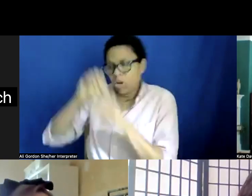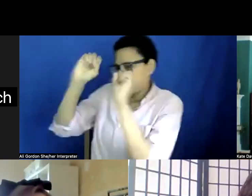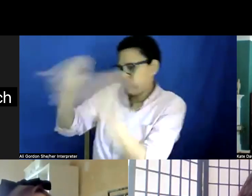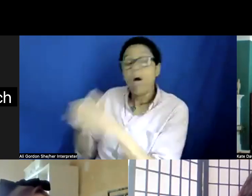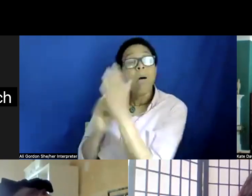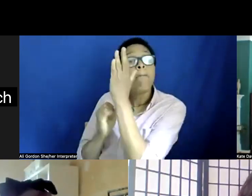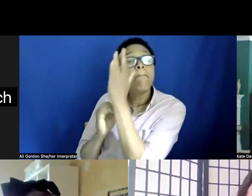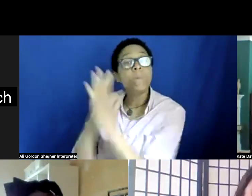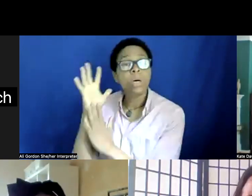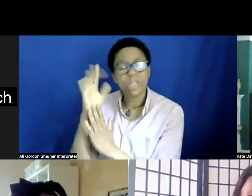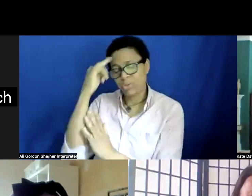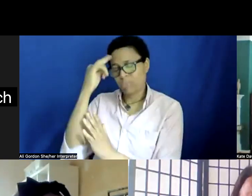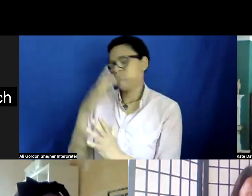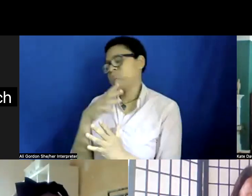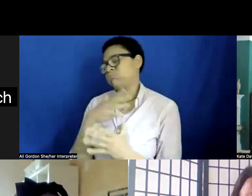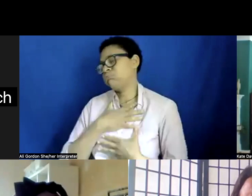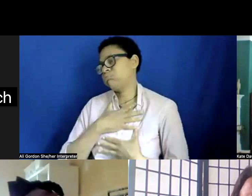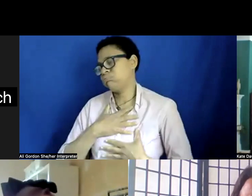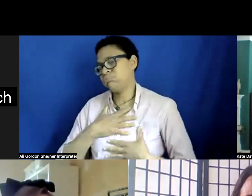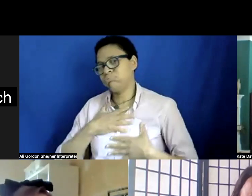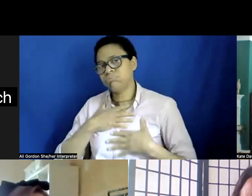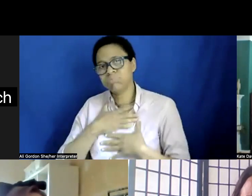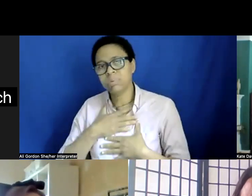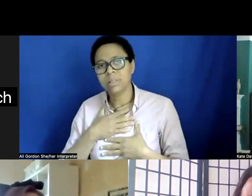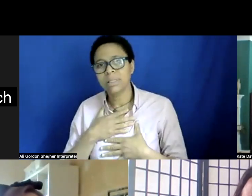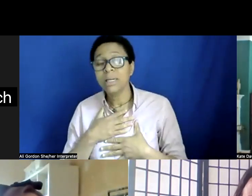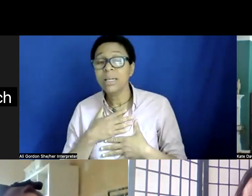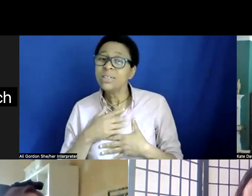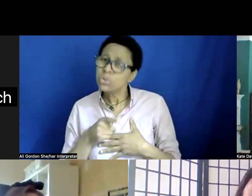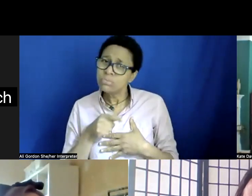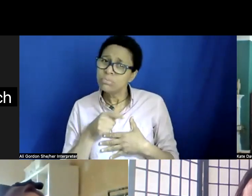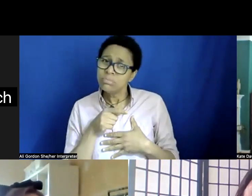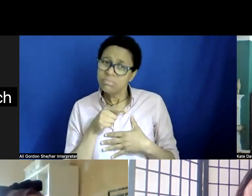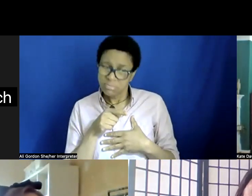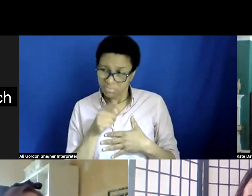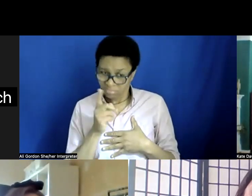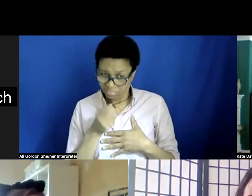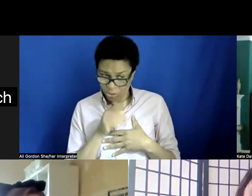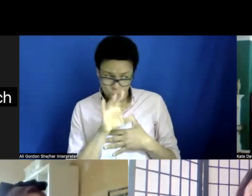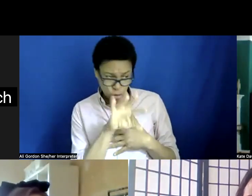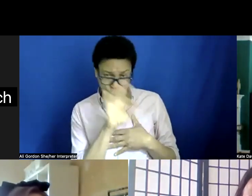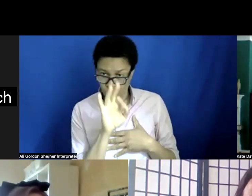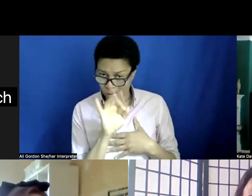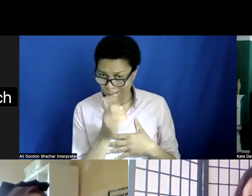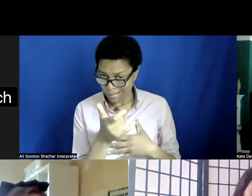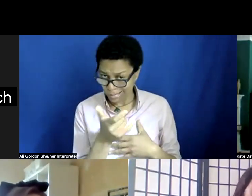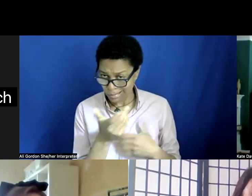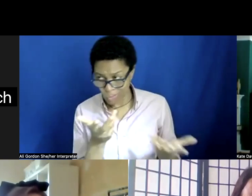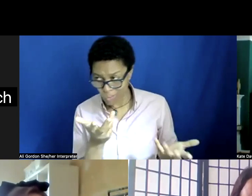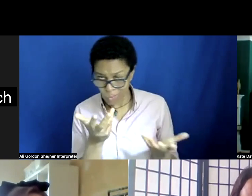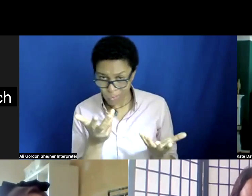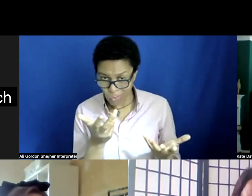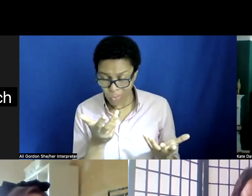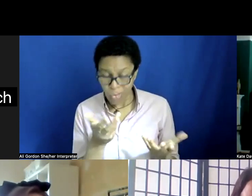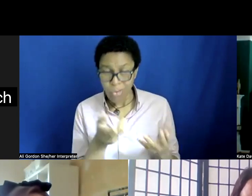yeah, I just thought that was, yeah, and like you said, Belle, about like if it's a choice to burn the work, then it's something really powerful and deliberate. But if someone else